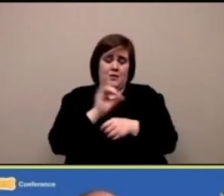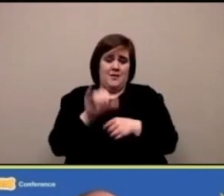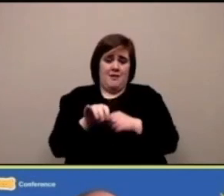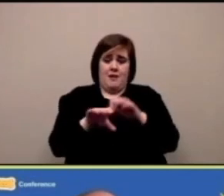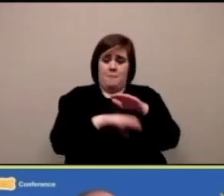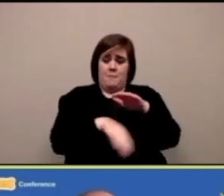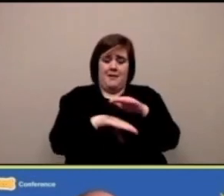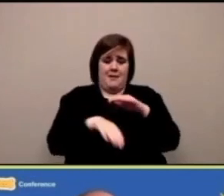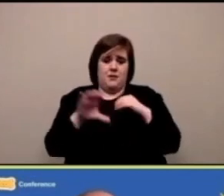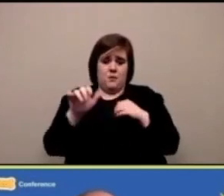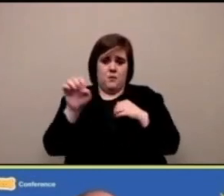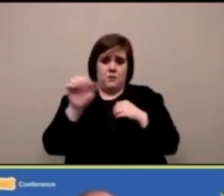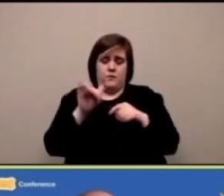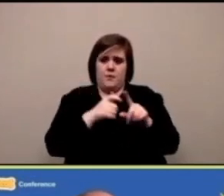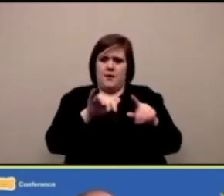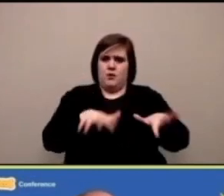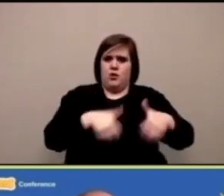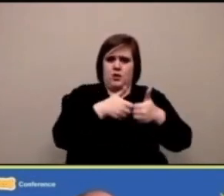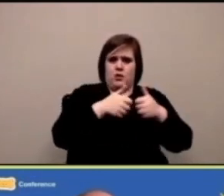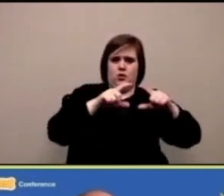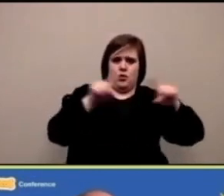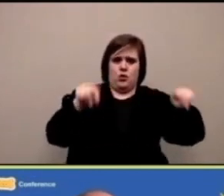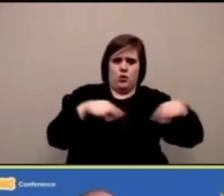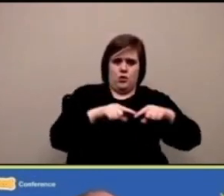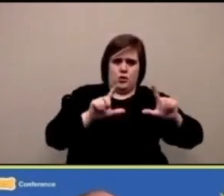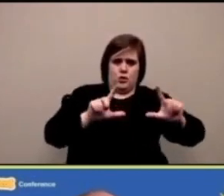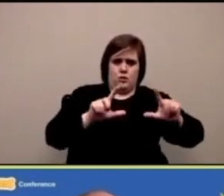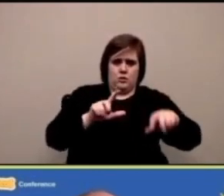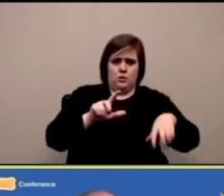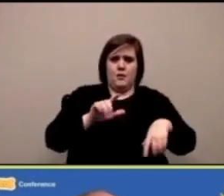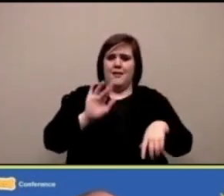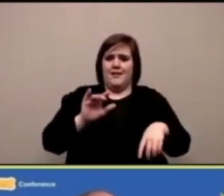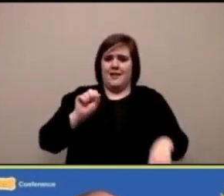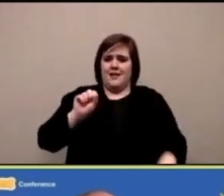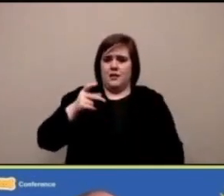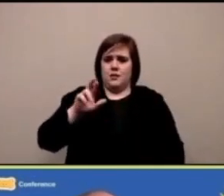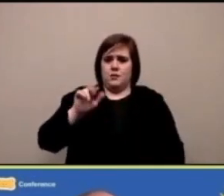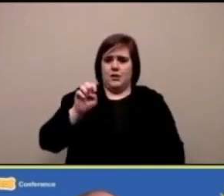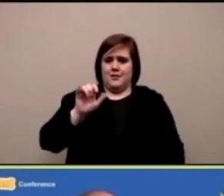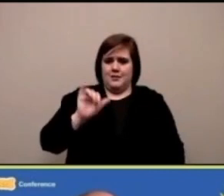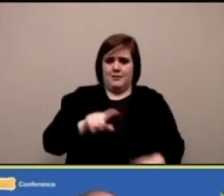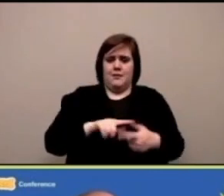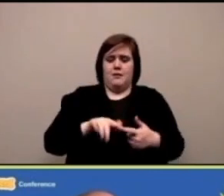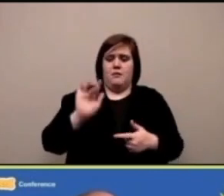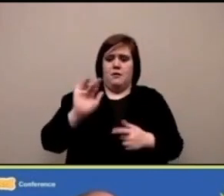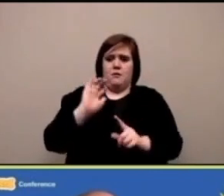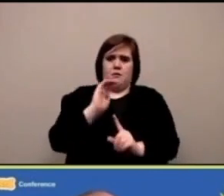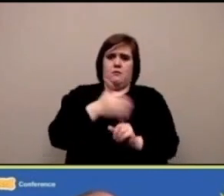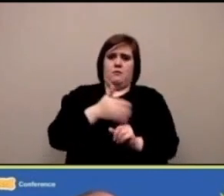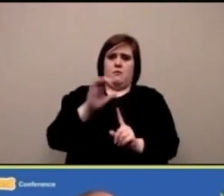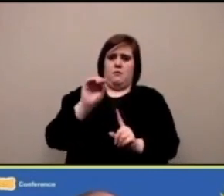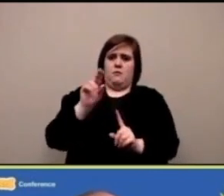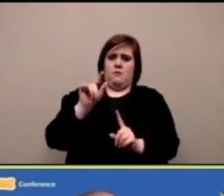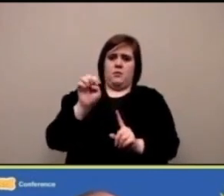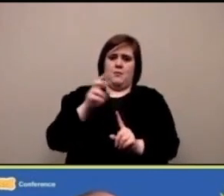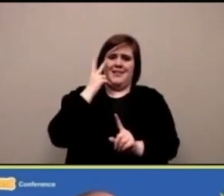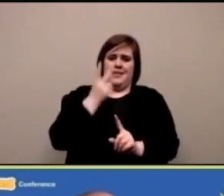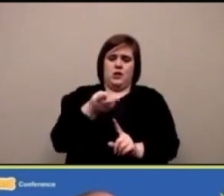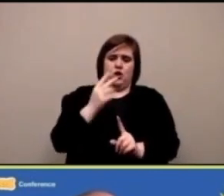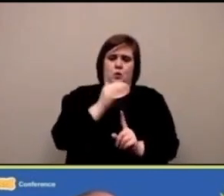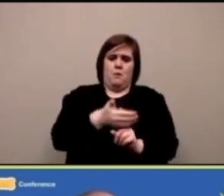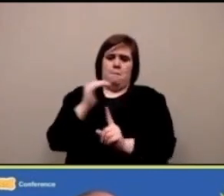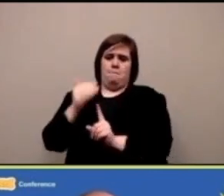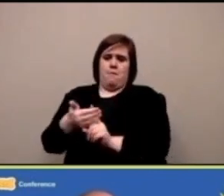code from the challenge card. And if I click on my sprite and go to costume, I can see here are my two costumes,